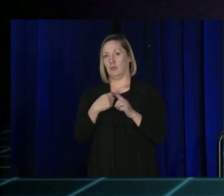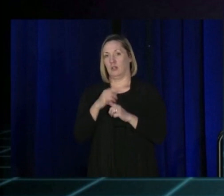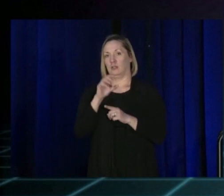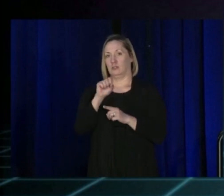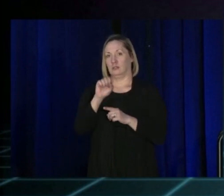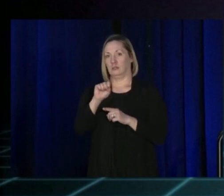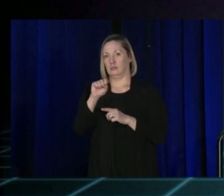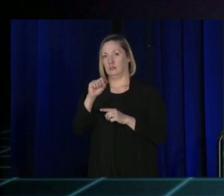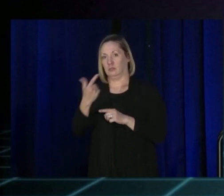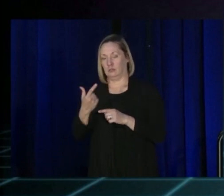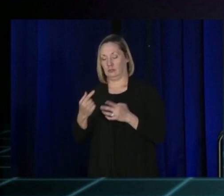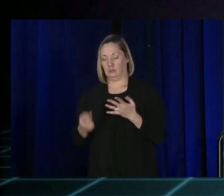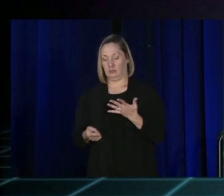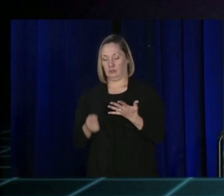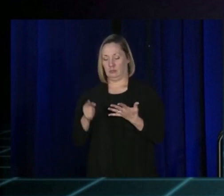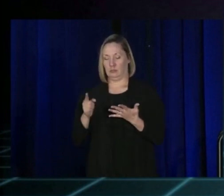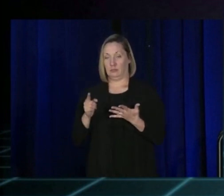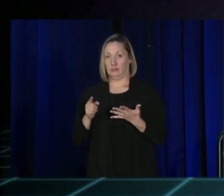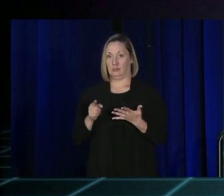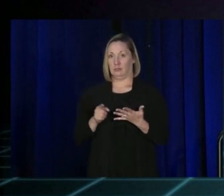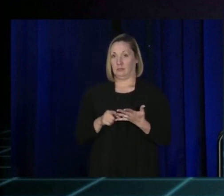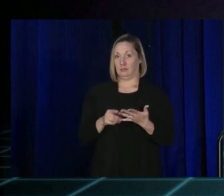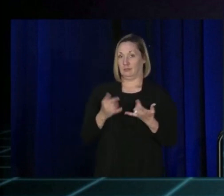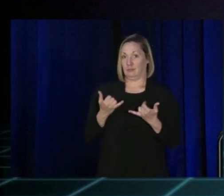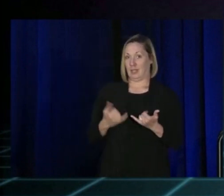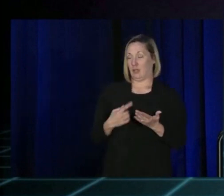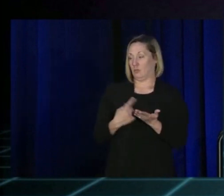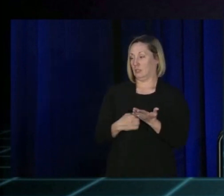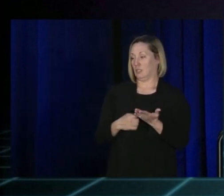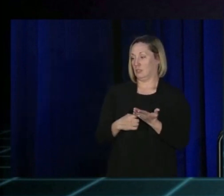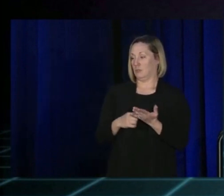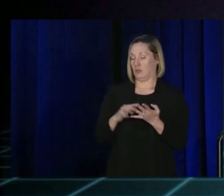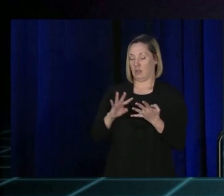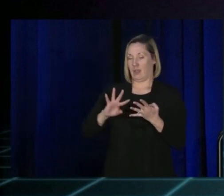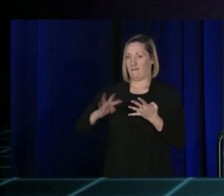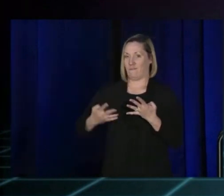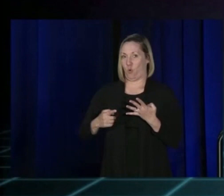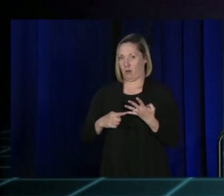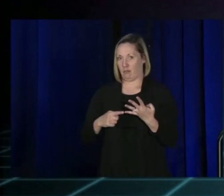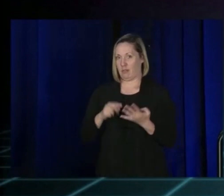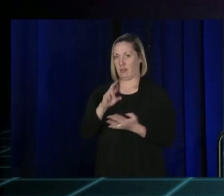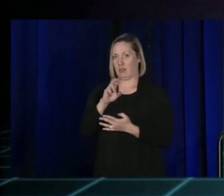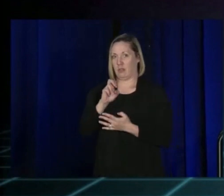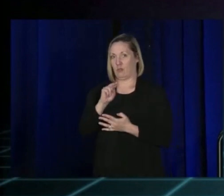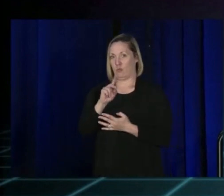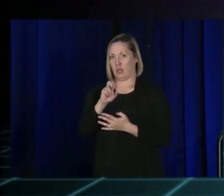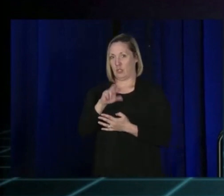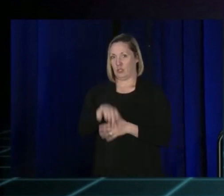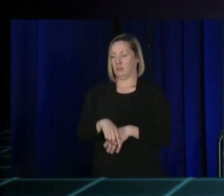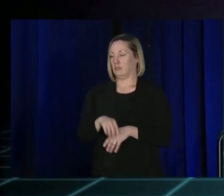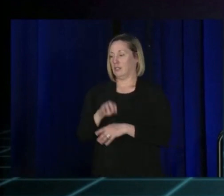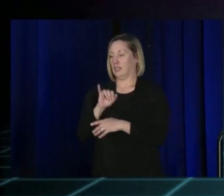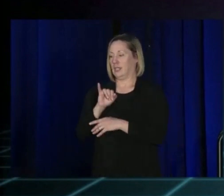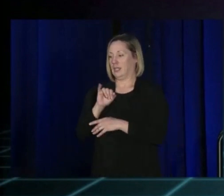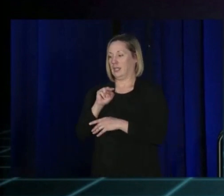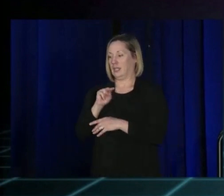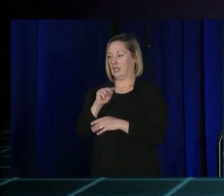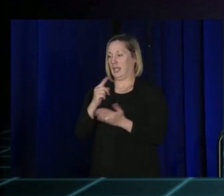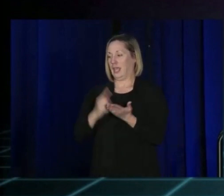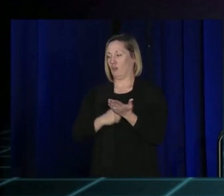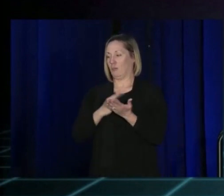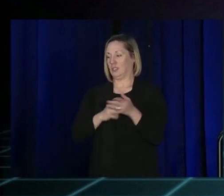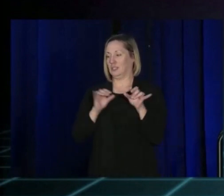generation, SSG. Now we've got a fourth version of rendering, incremental static